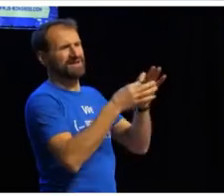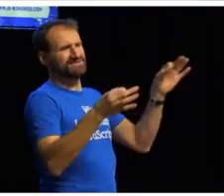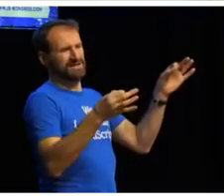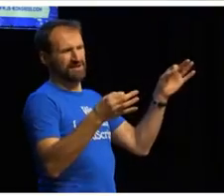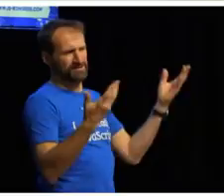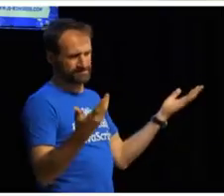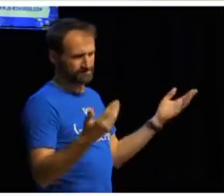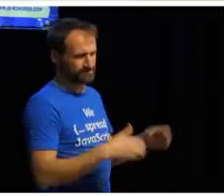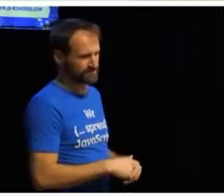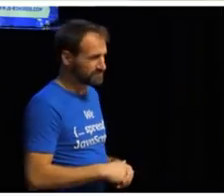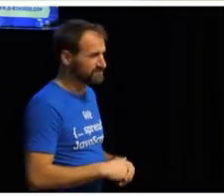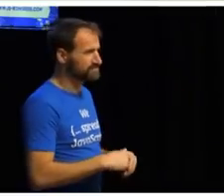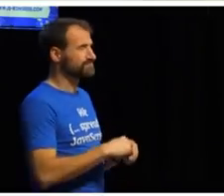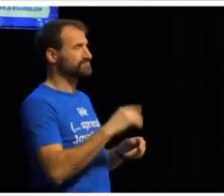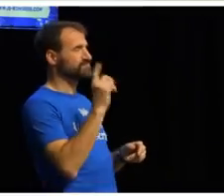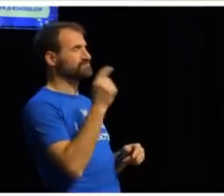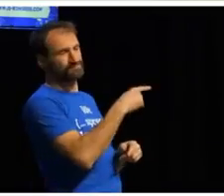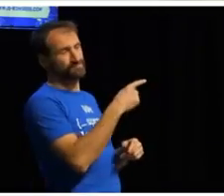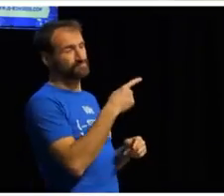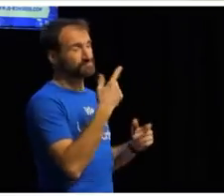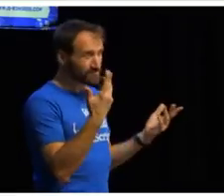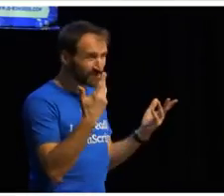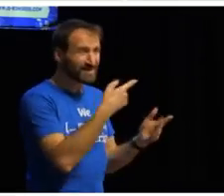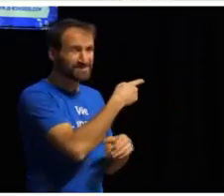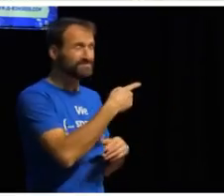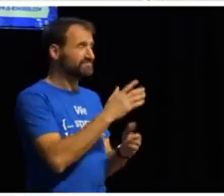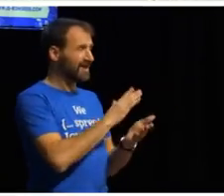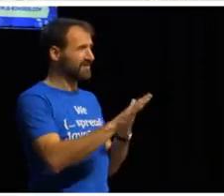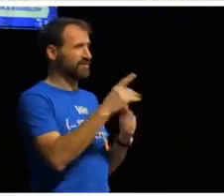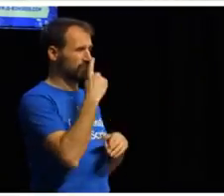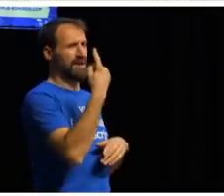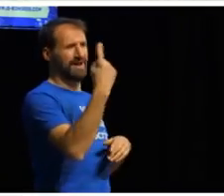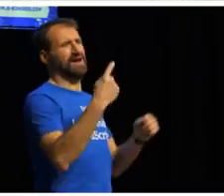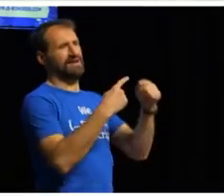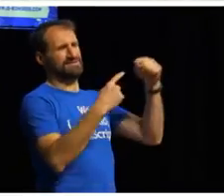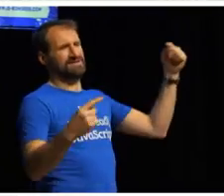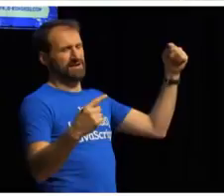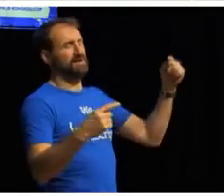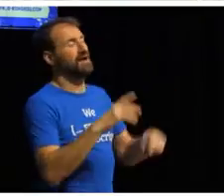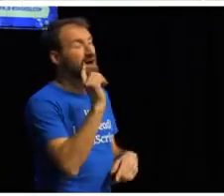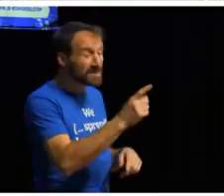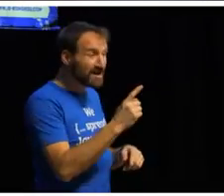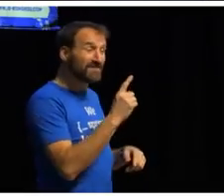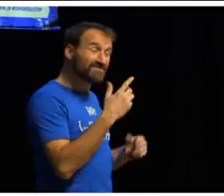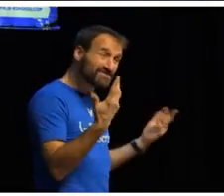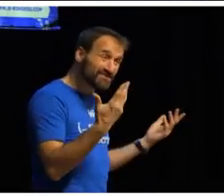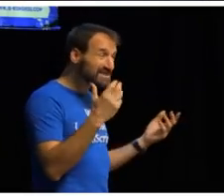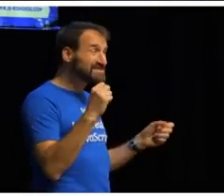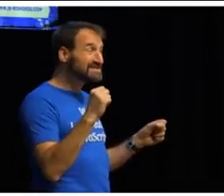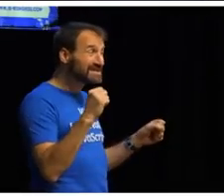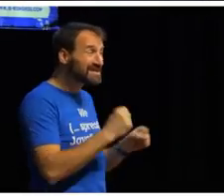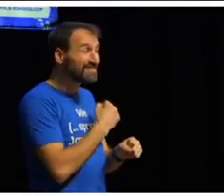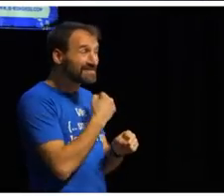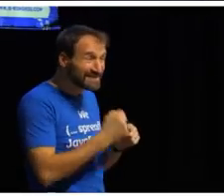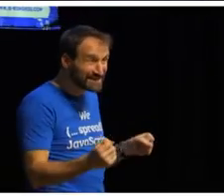So no deep magic. It's at its core, it's a line. So what can it not do? I told